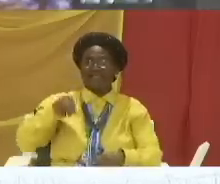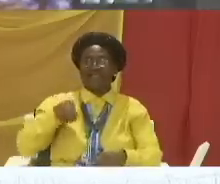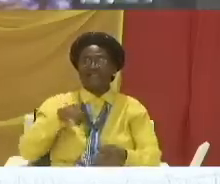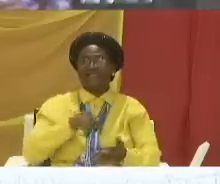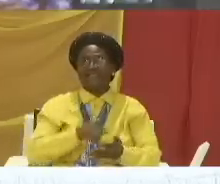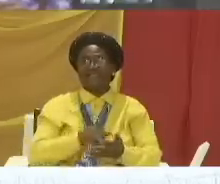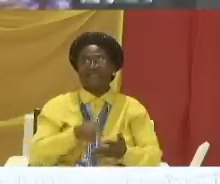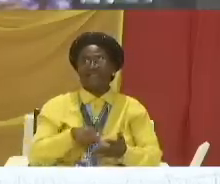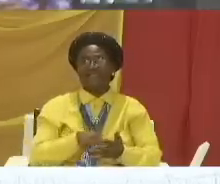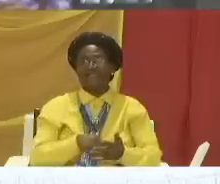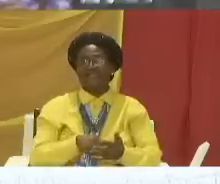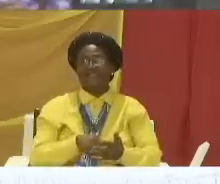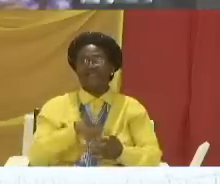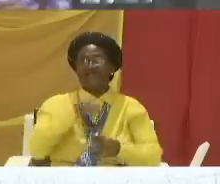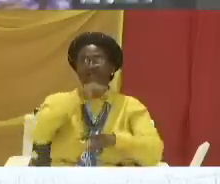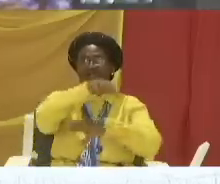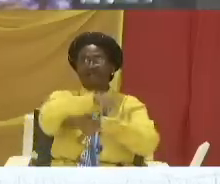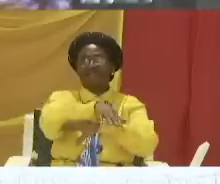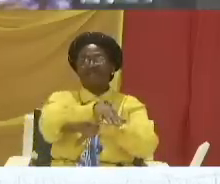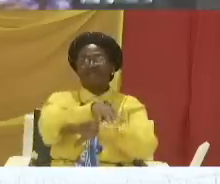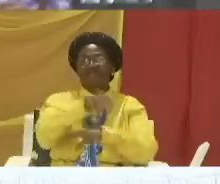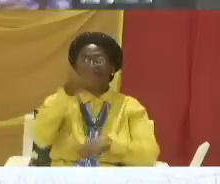The power of God